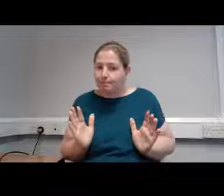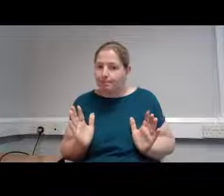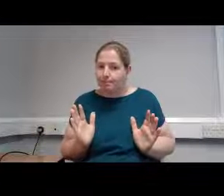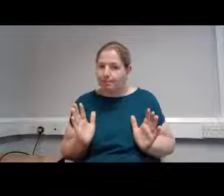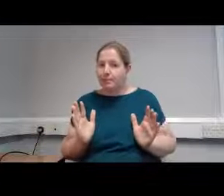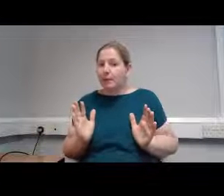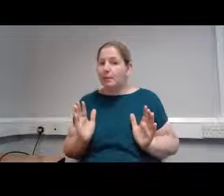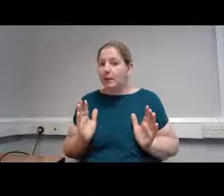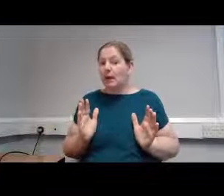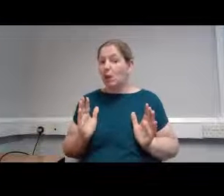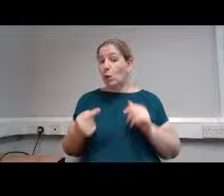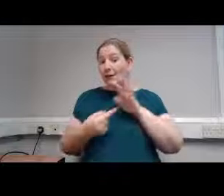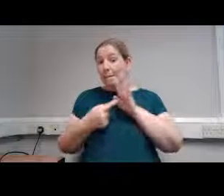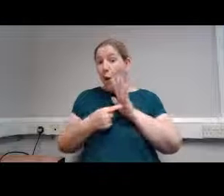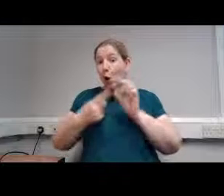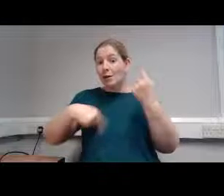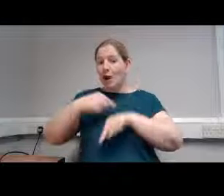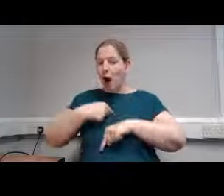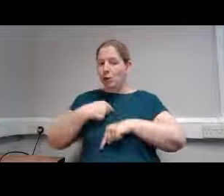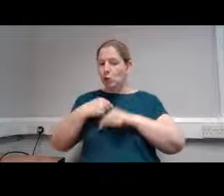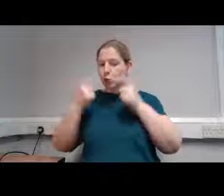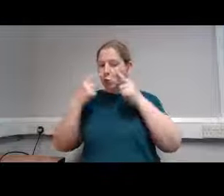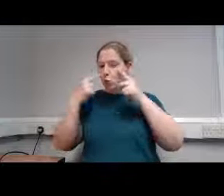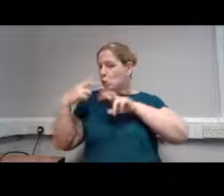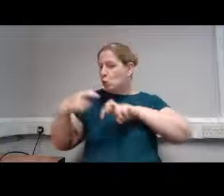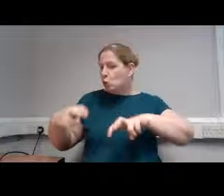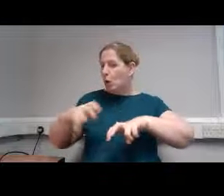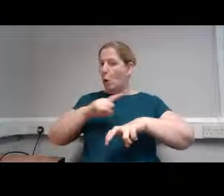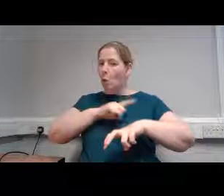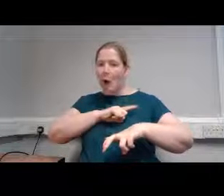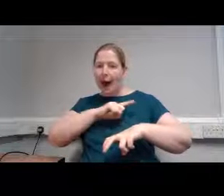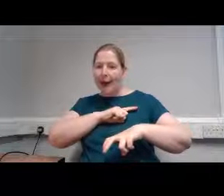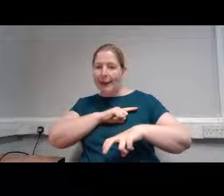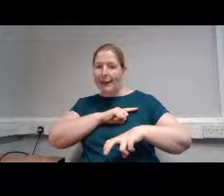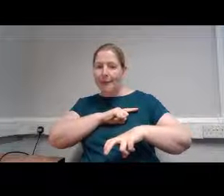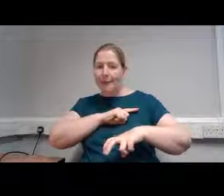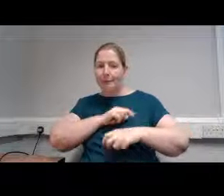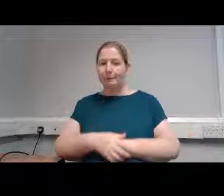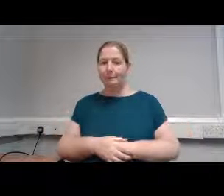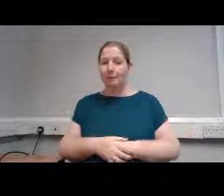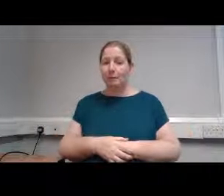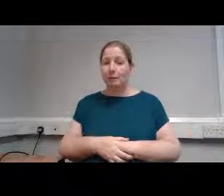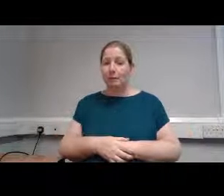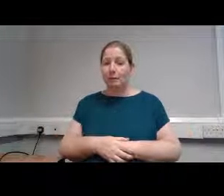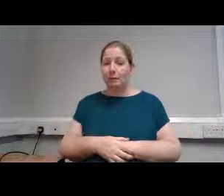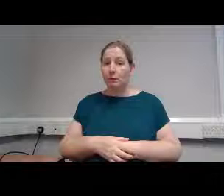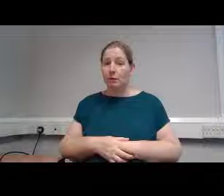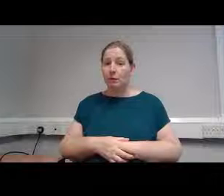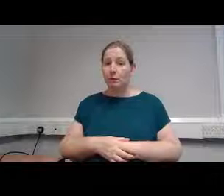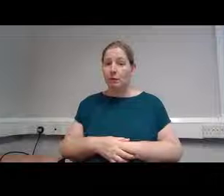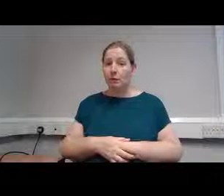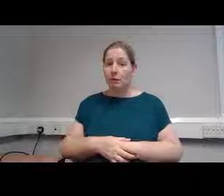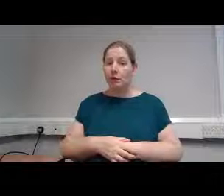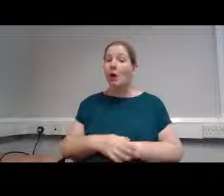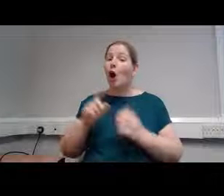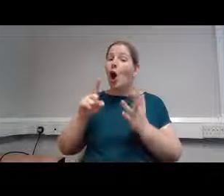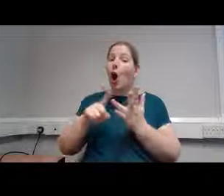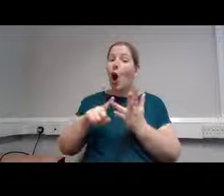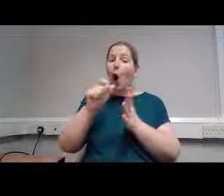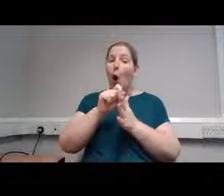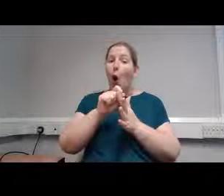So it was really important for us to look at this. Now, this is an issue, and this is an issue because opioids have a